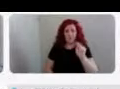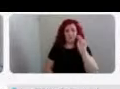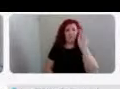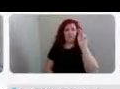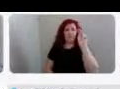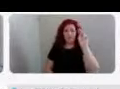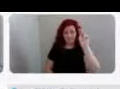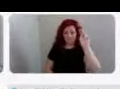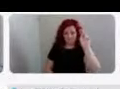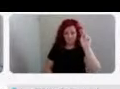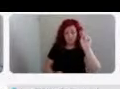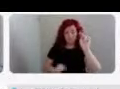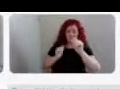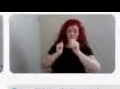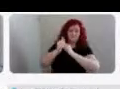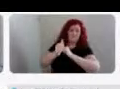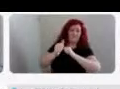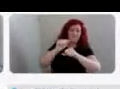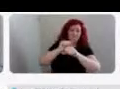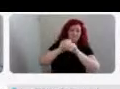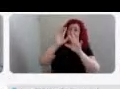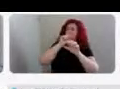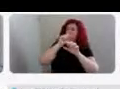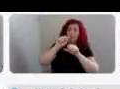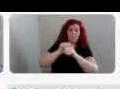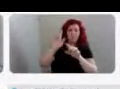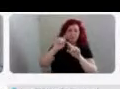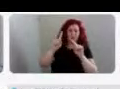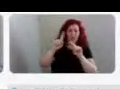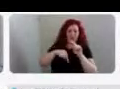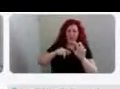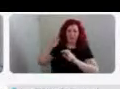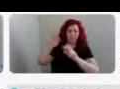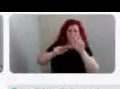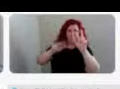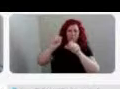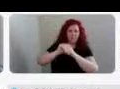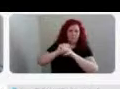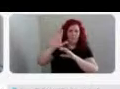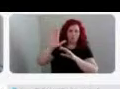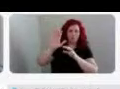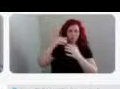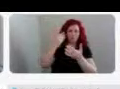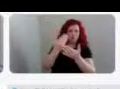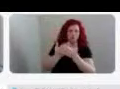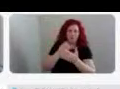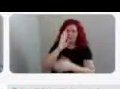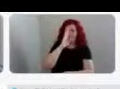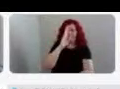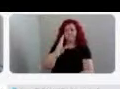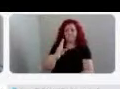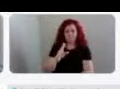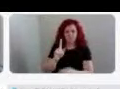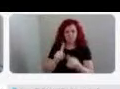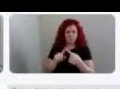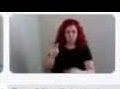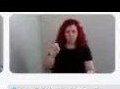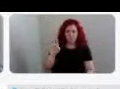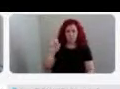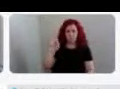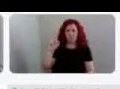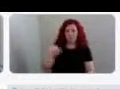past the mountains i love the mountains but i can't climb the mountains to get from here in a straight line to marana